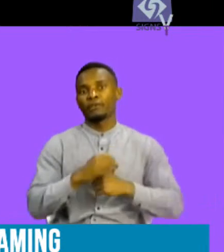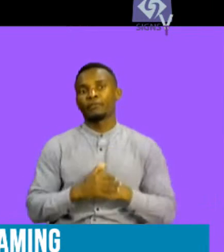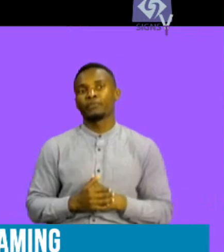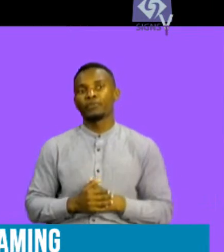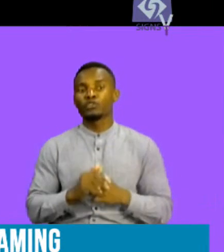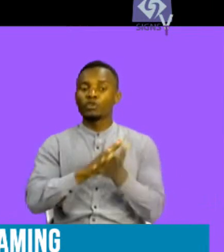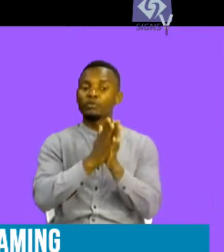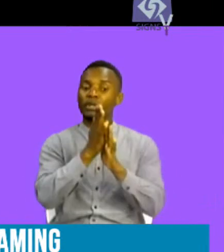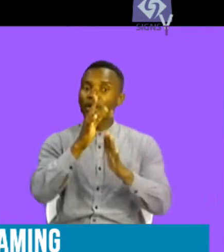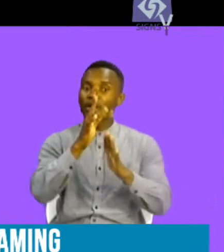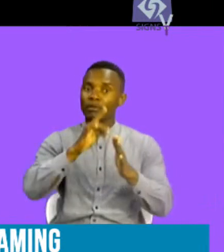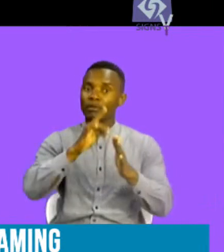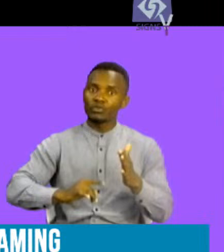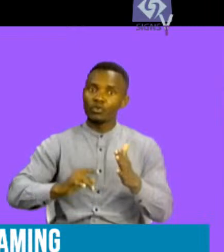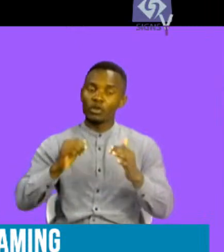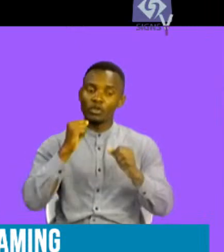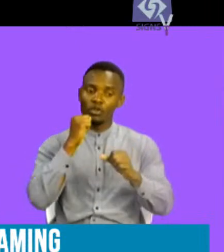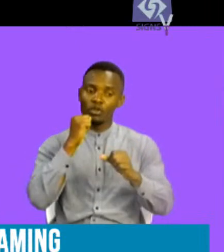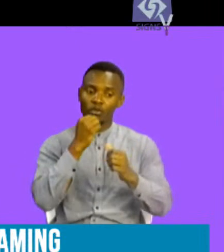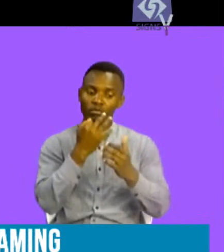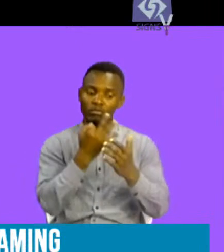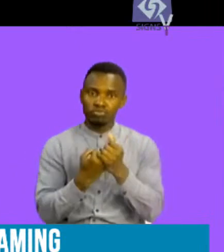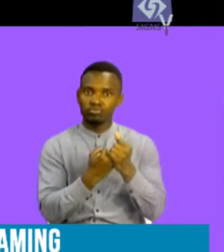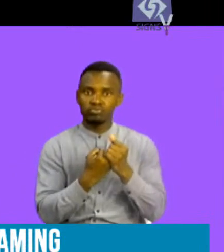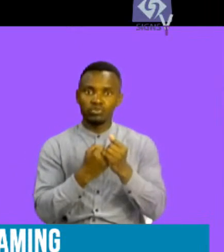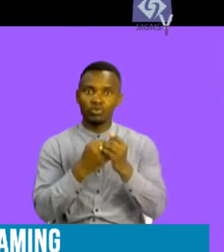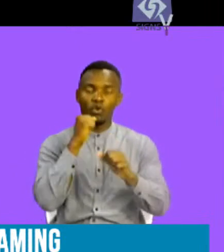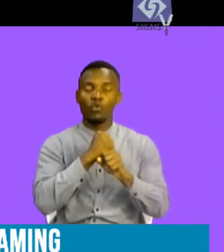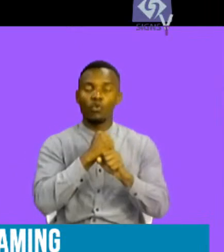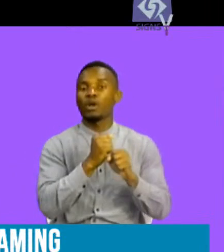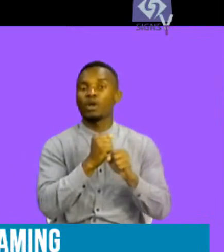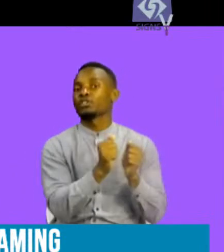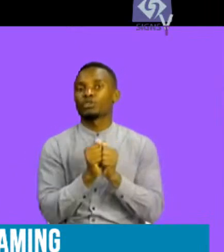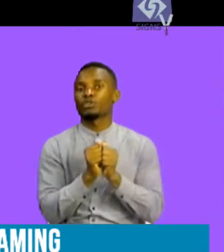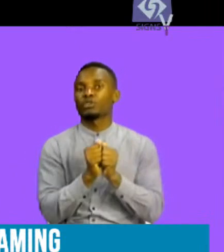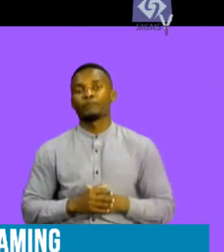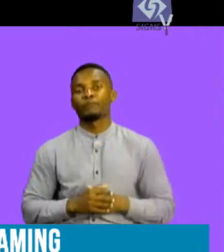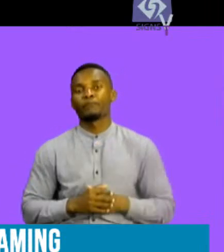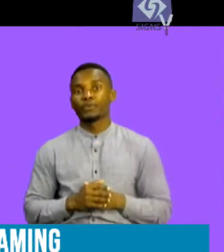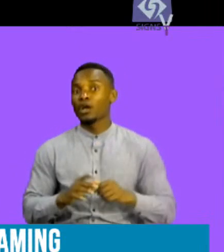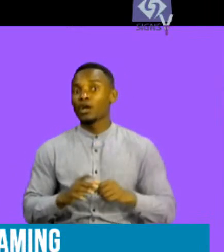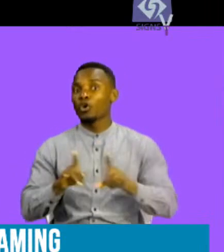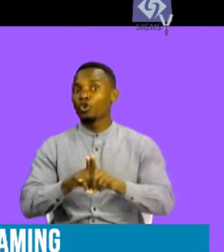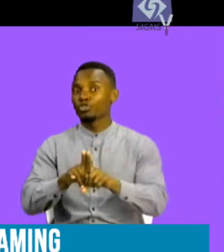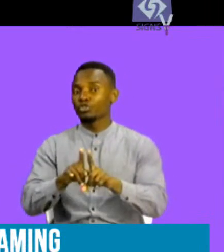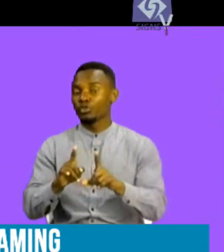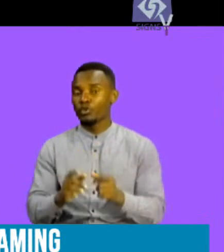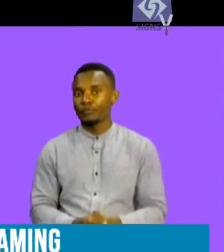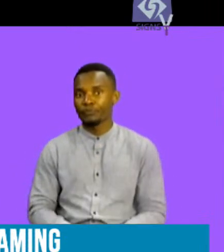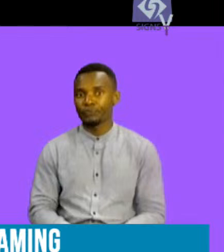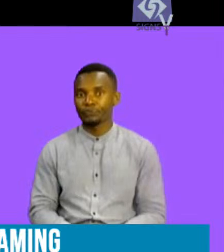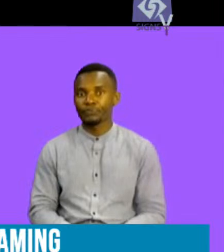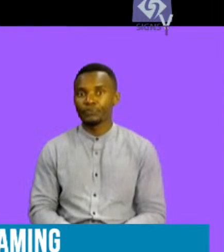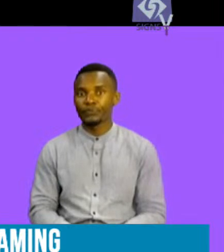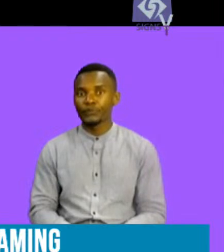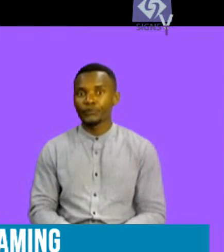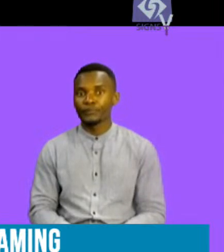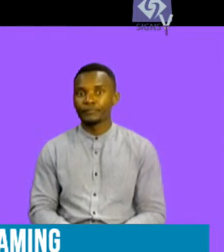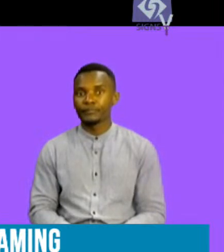it becomes an all-rounder in terms of service delivery. Number two, we have been able